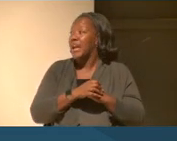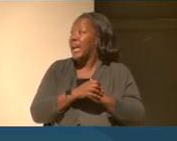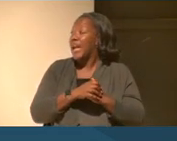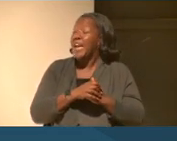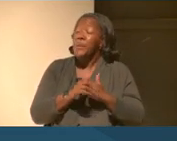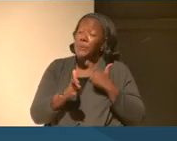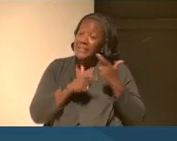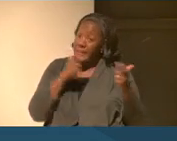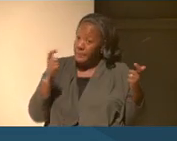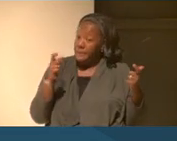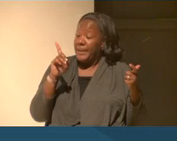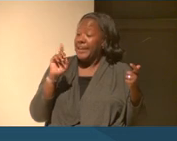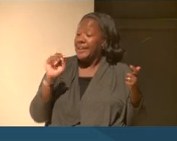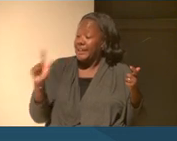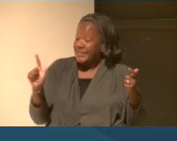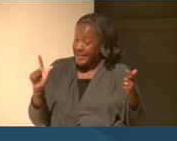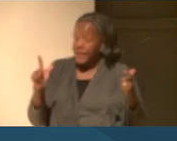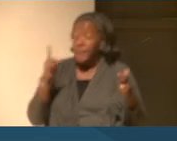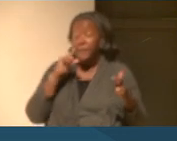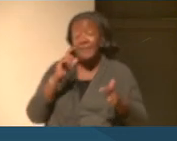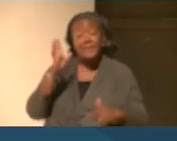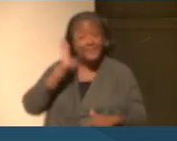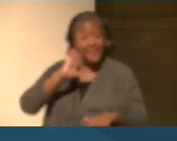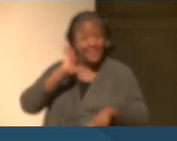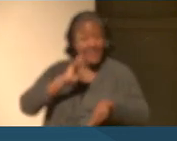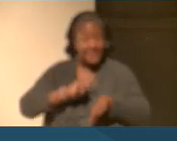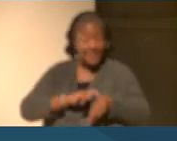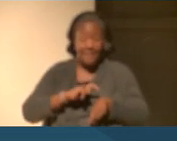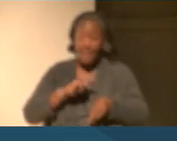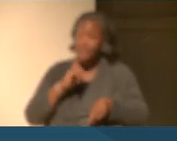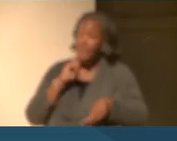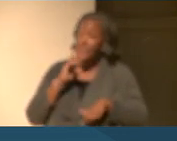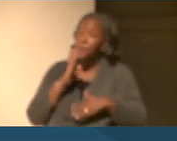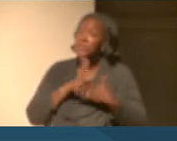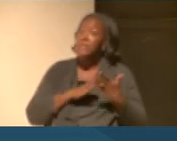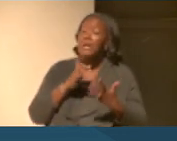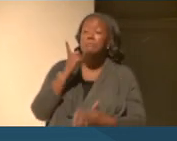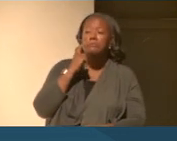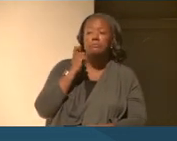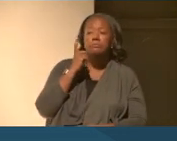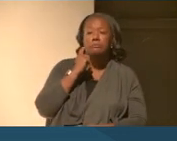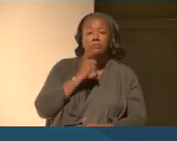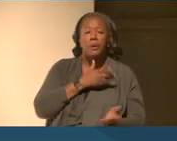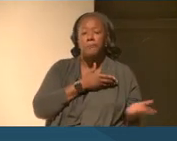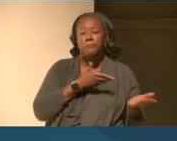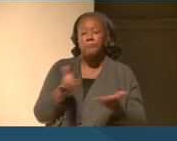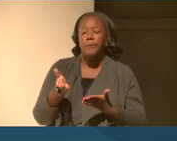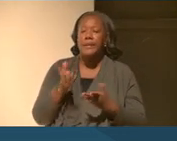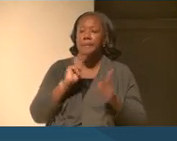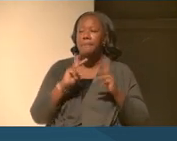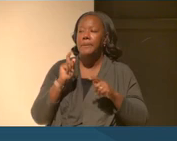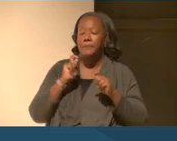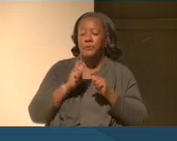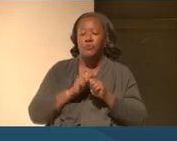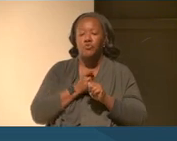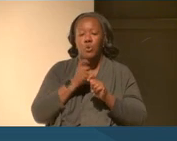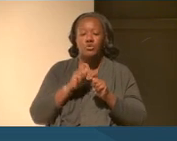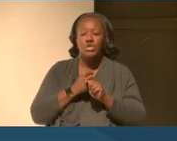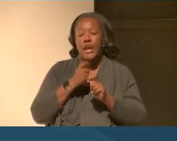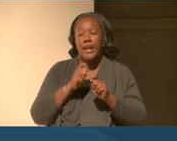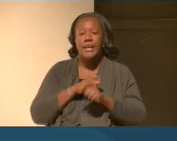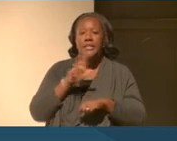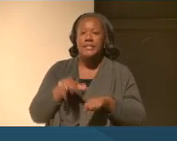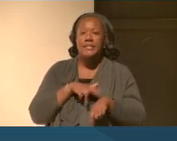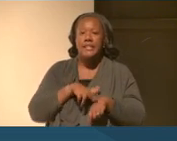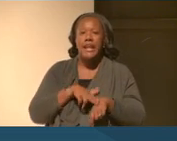deal, actually, because at the time, I have to say, that there was some skepticism about bringing a bunch of crochet into the Natural History Museum. You know, this isn't